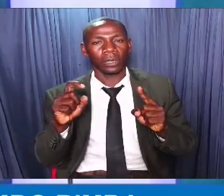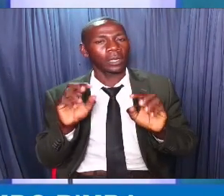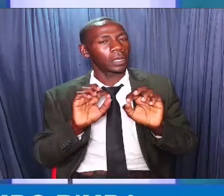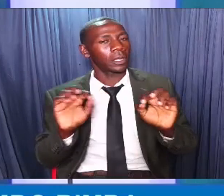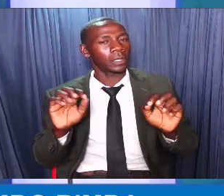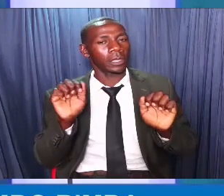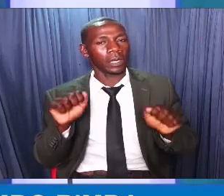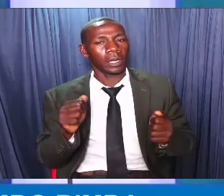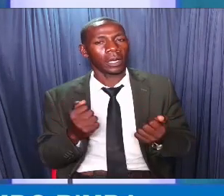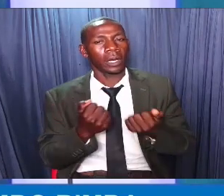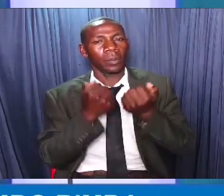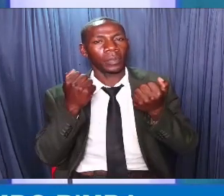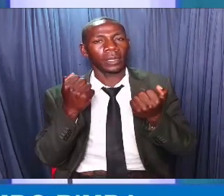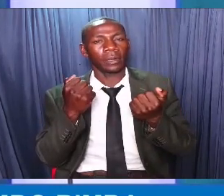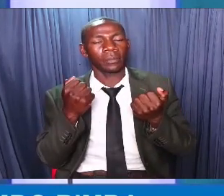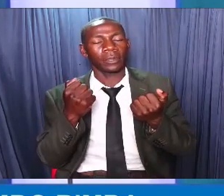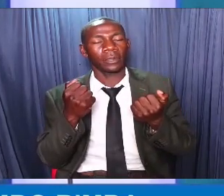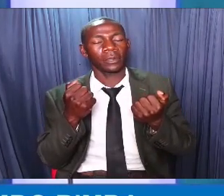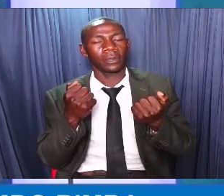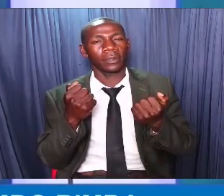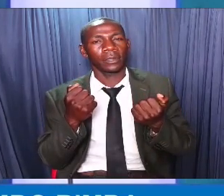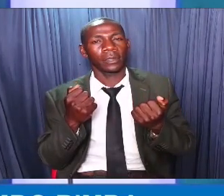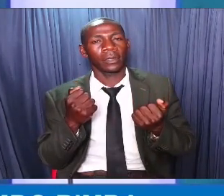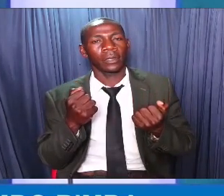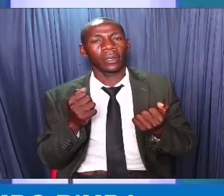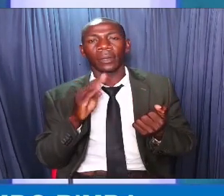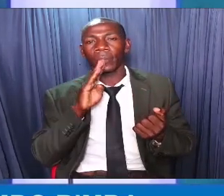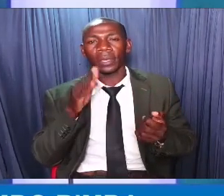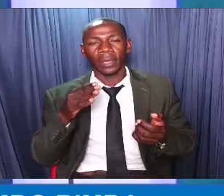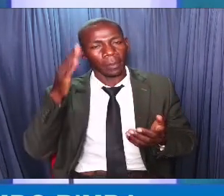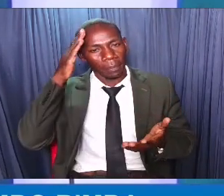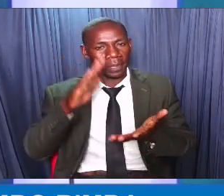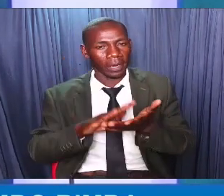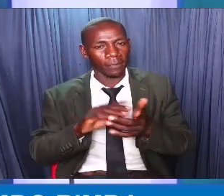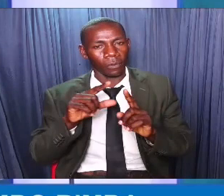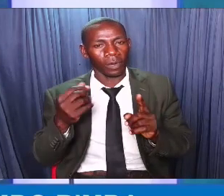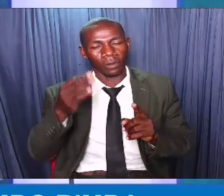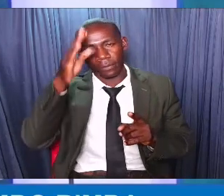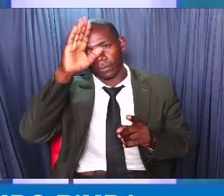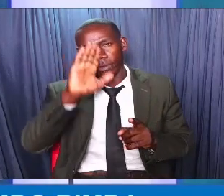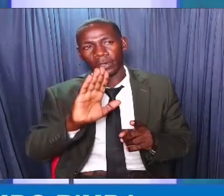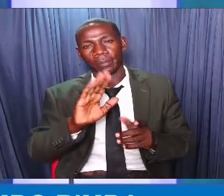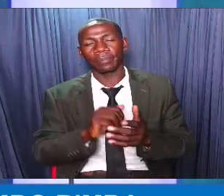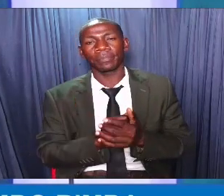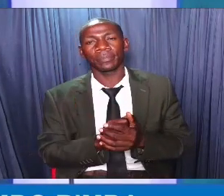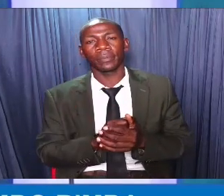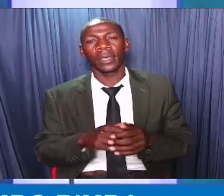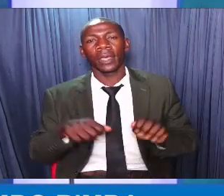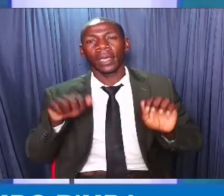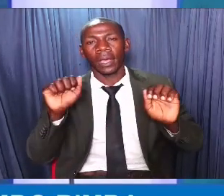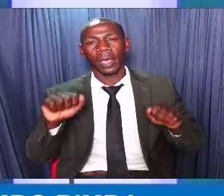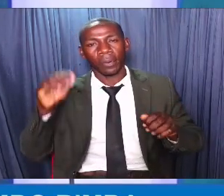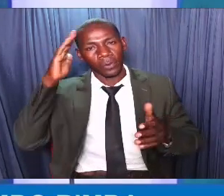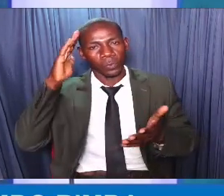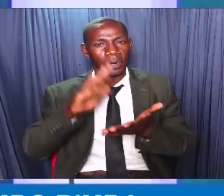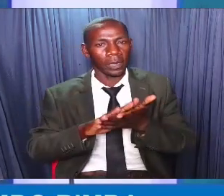hakuna kilichofanyika chochote kile. Nothing whatsoever happened. Kwa hivyo uwe humu ujaliwe kuamini neno la Mungu. So be able to believe in the word of God. Ujaliwe kuliamini neno la